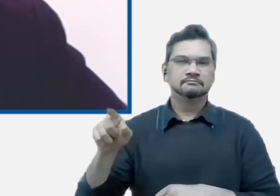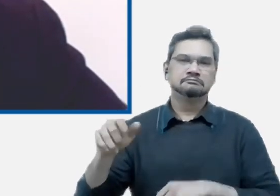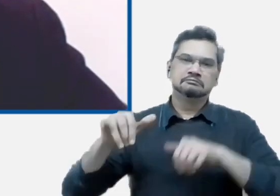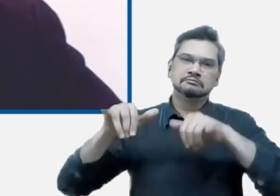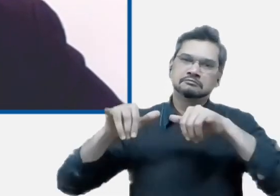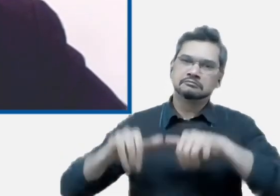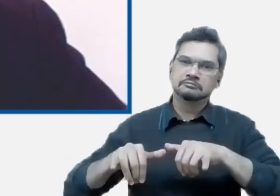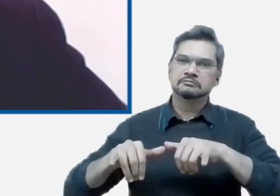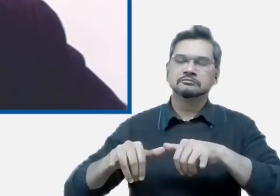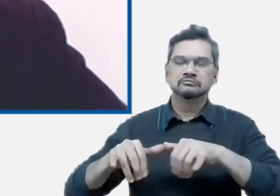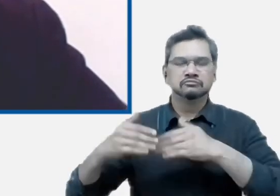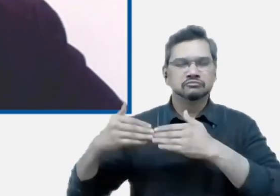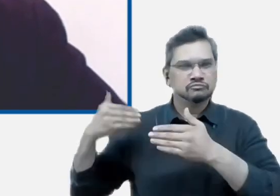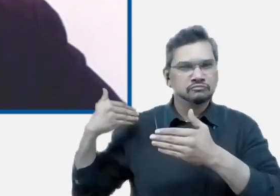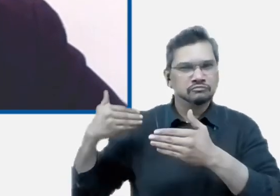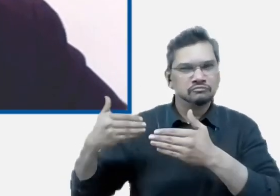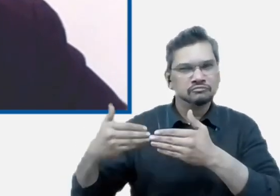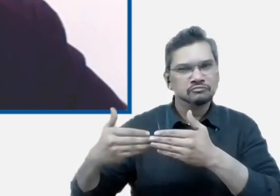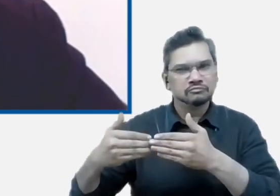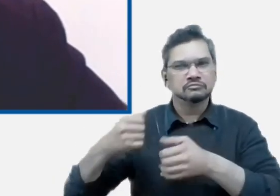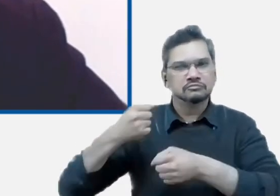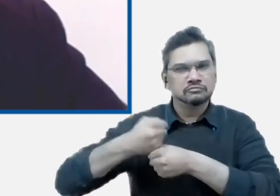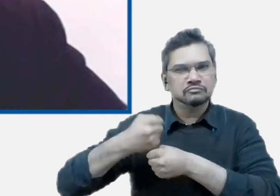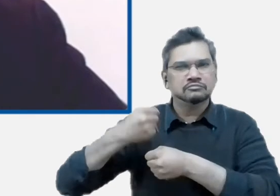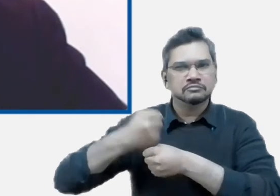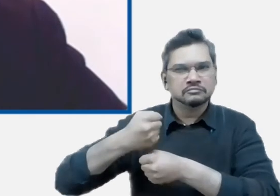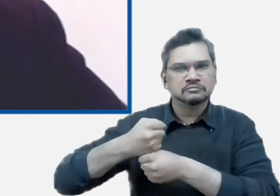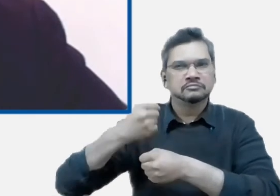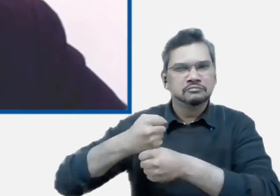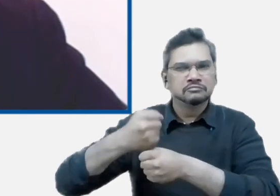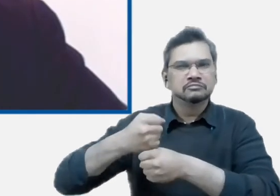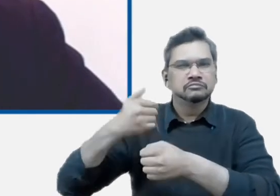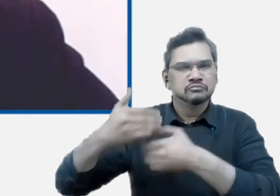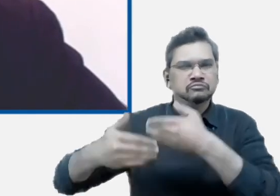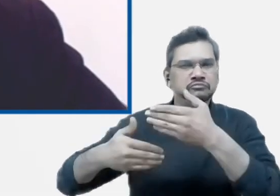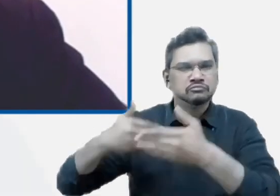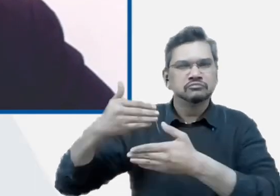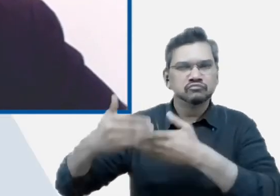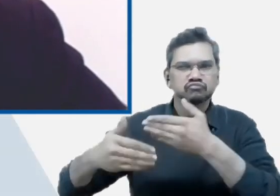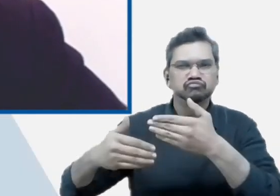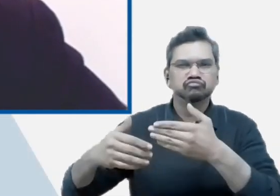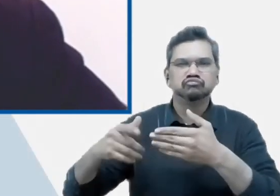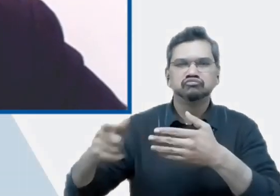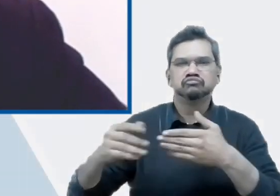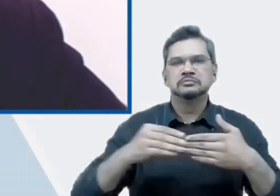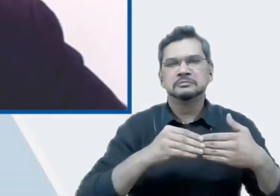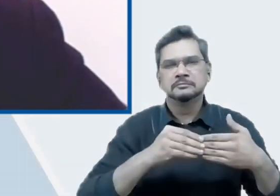leader of this declaration have had a significant advantage to the document.